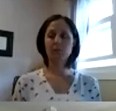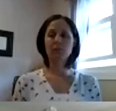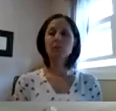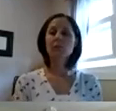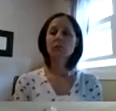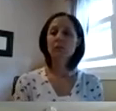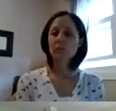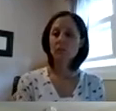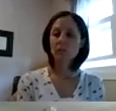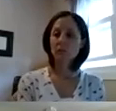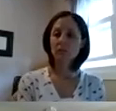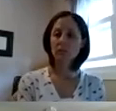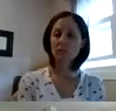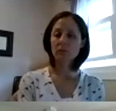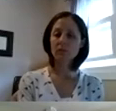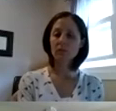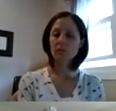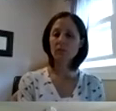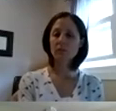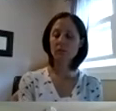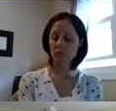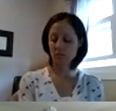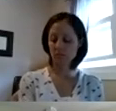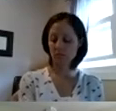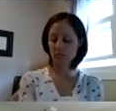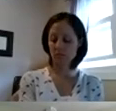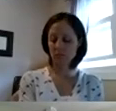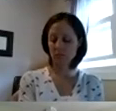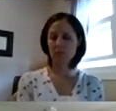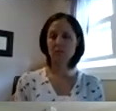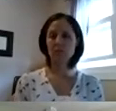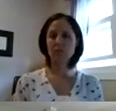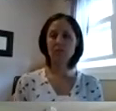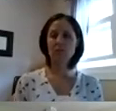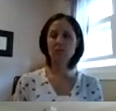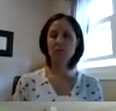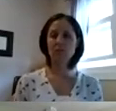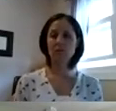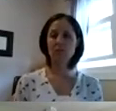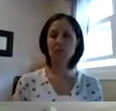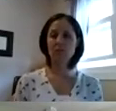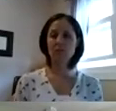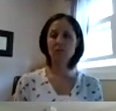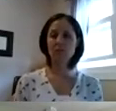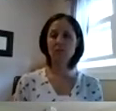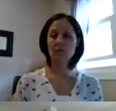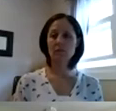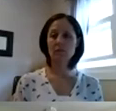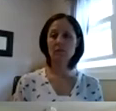Great. And then two more really quick questions. One is just, are filmmakers eligible to be the contracted